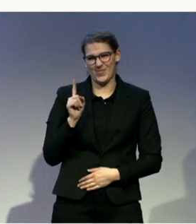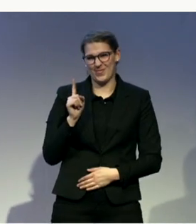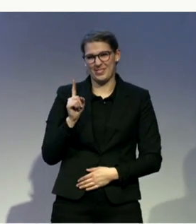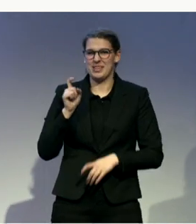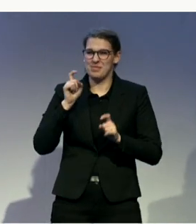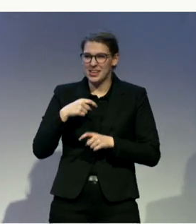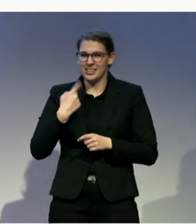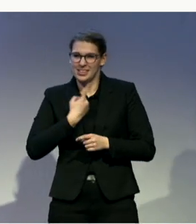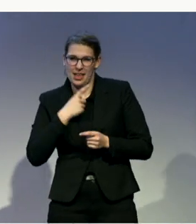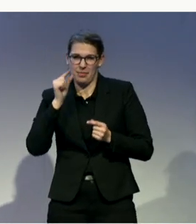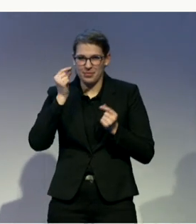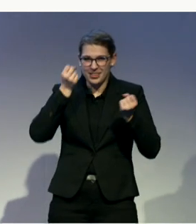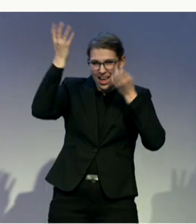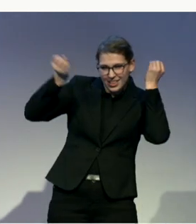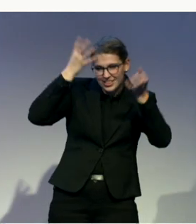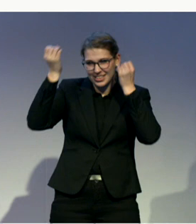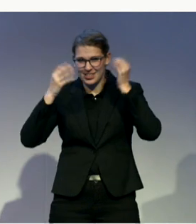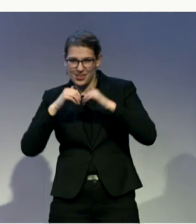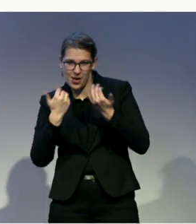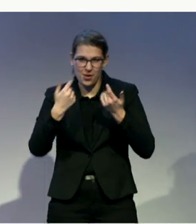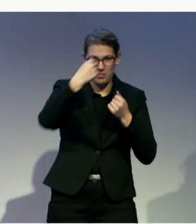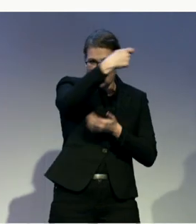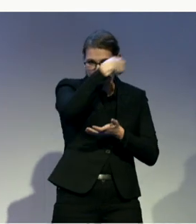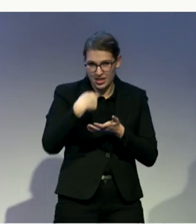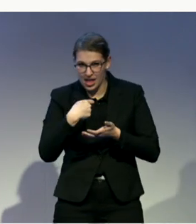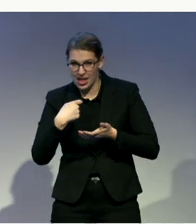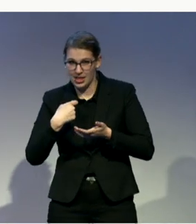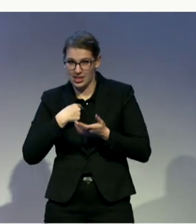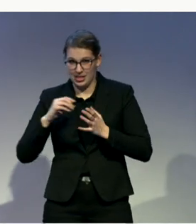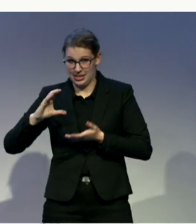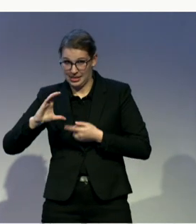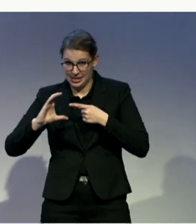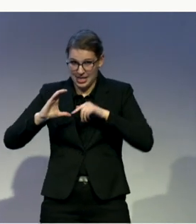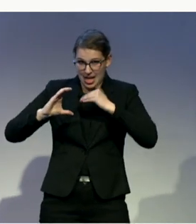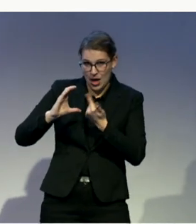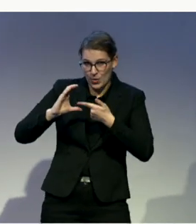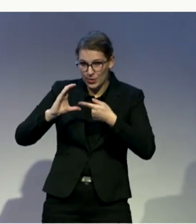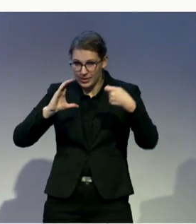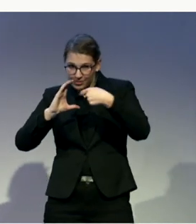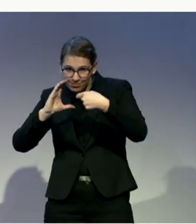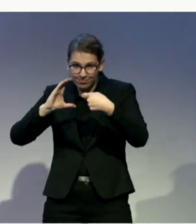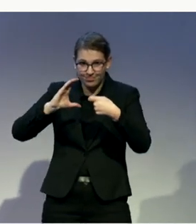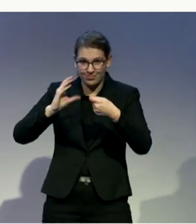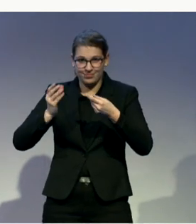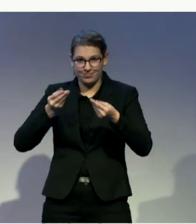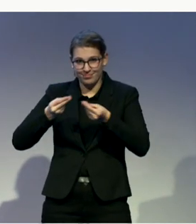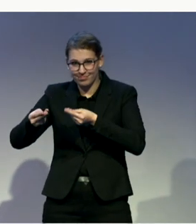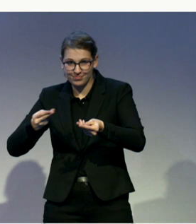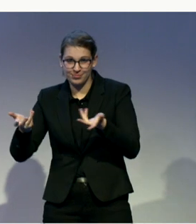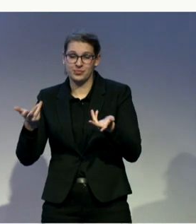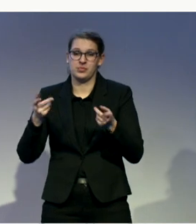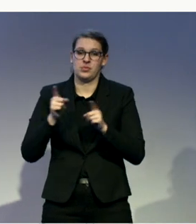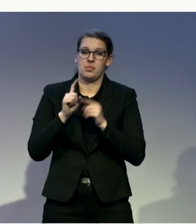ways to cover the difference. That's why we set up a Turkey's firm. That's why we set up